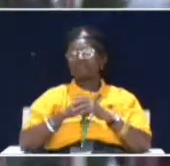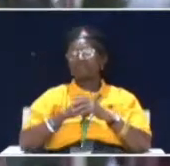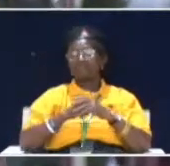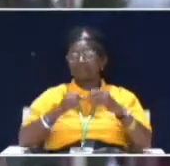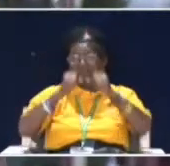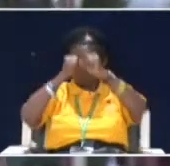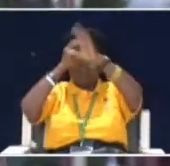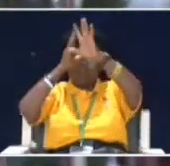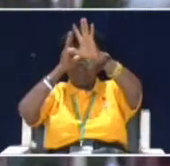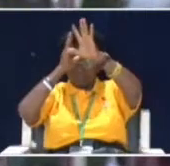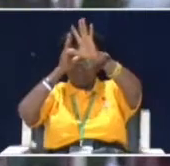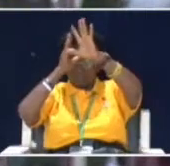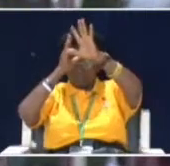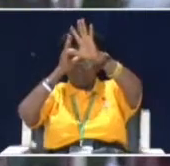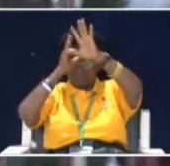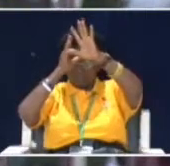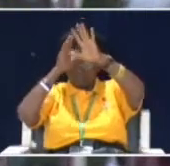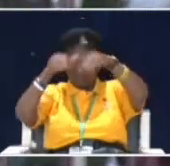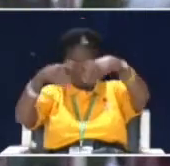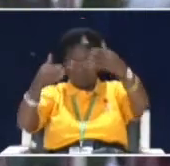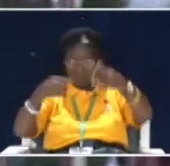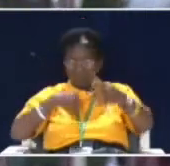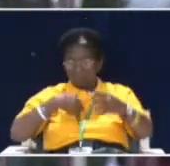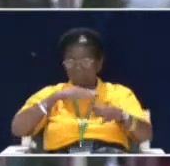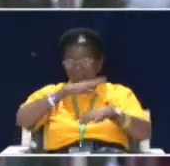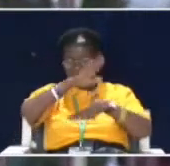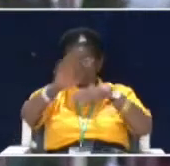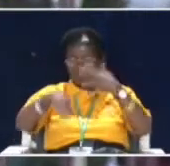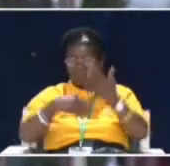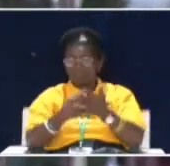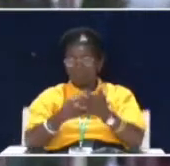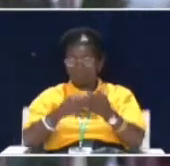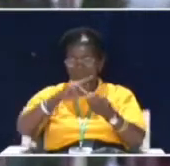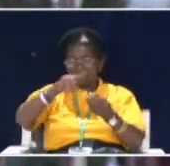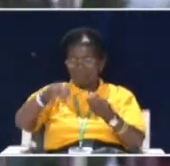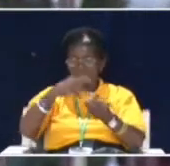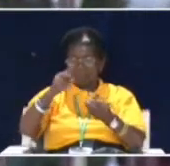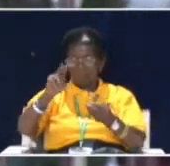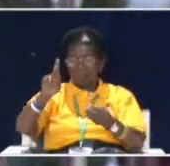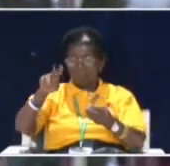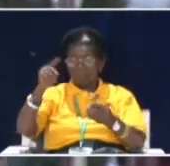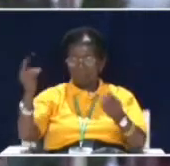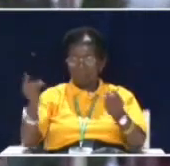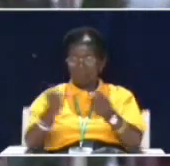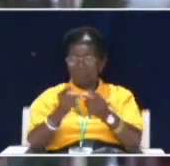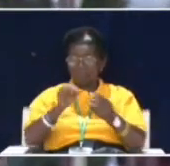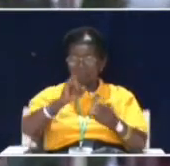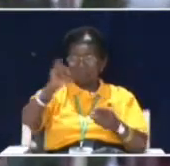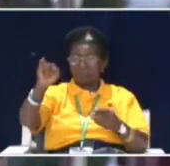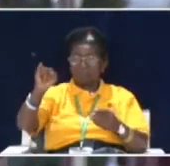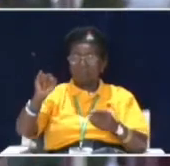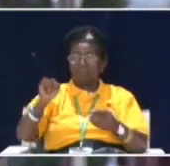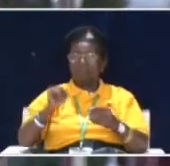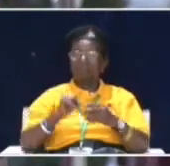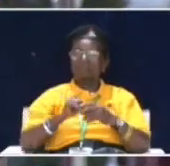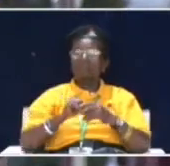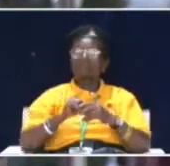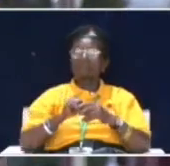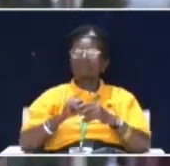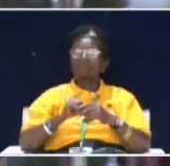Father. Baba. Give me all round repositioning. Ẹ fún mi ní ìṣípòpadà ní gbogbo